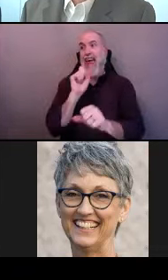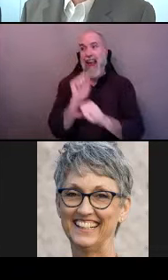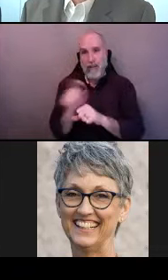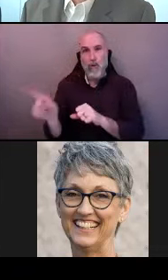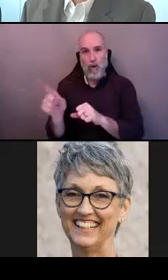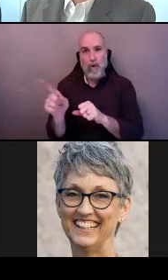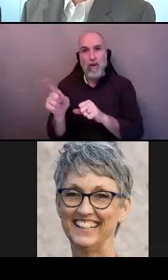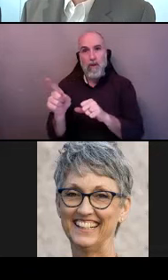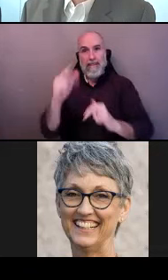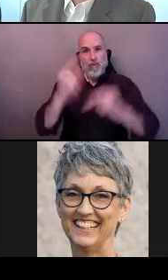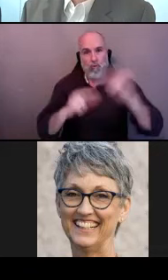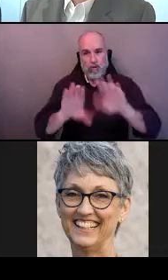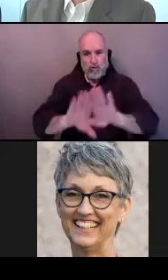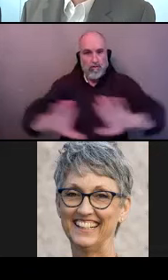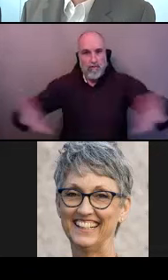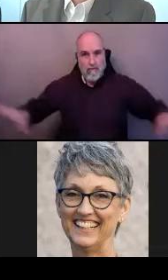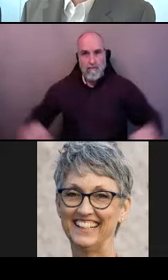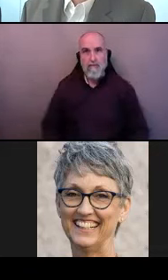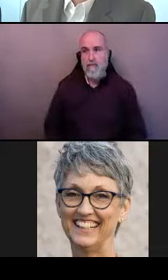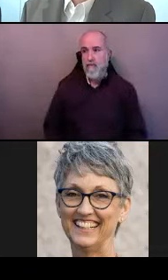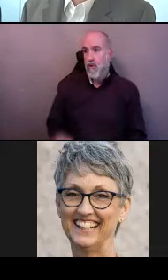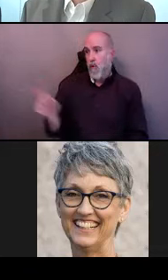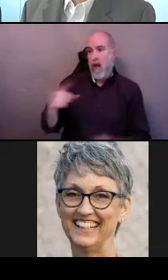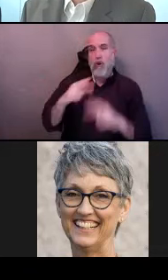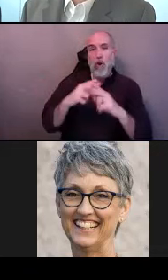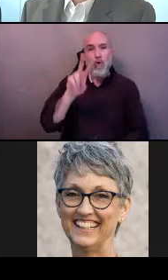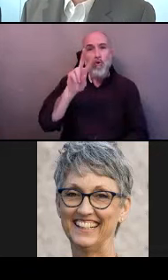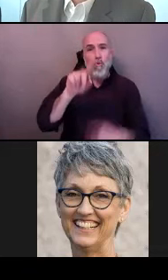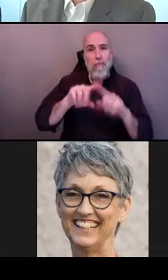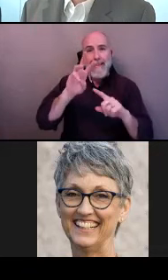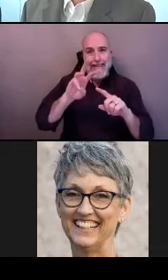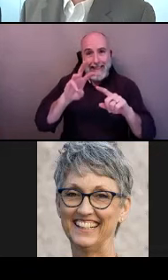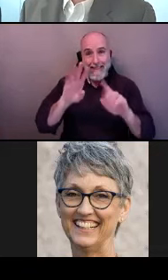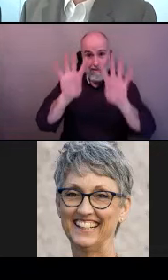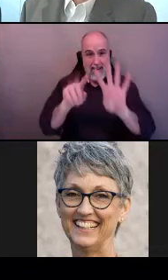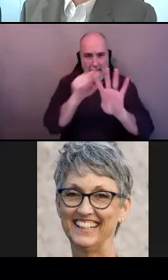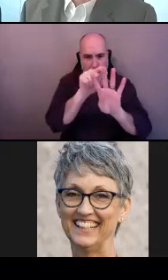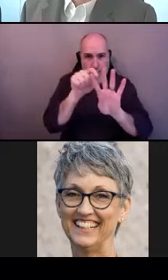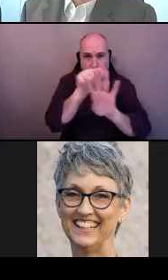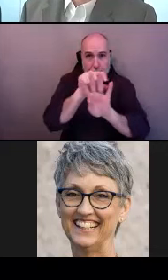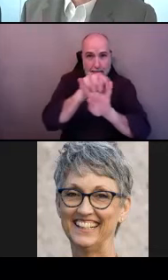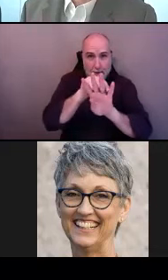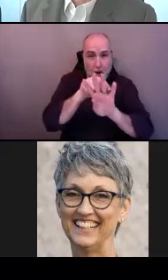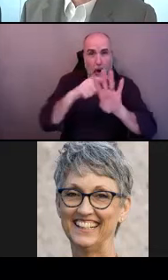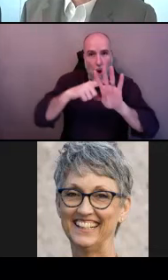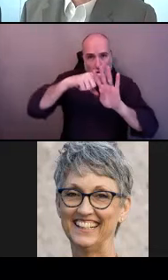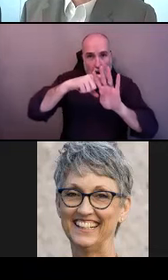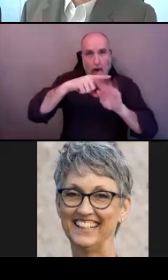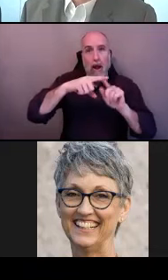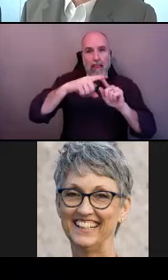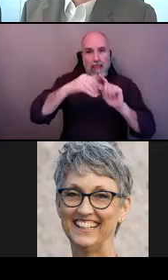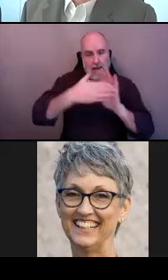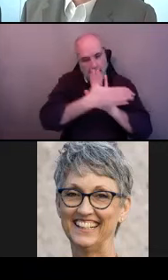from actual construction site. So that is showing the 2x6 blocking at 34 inches to the center line. That's flush